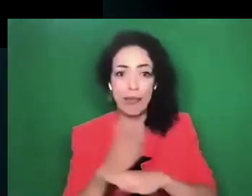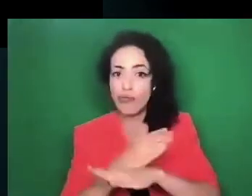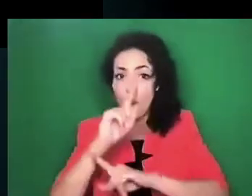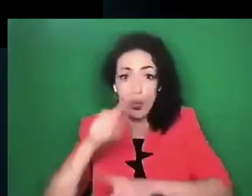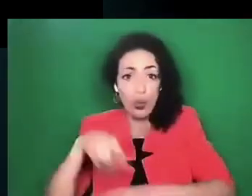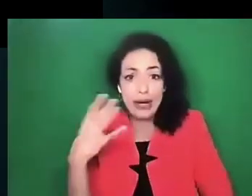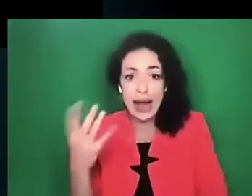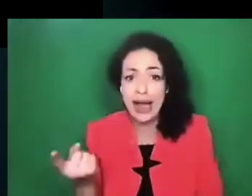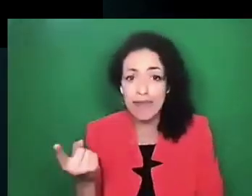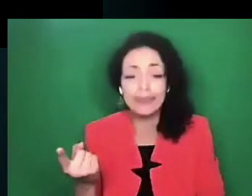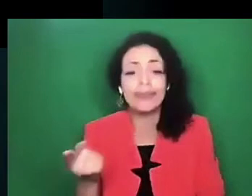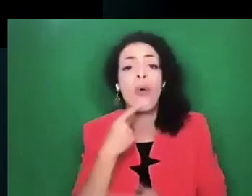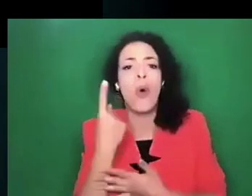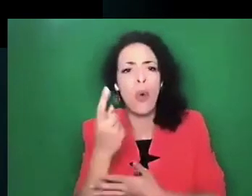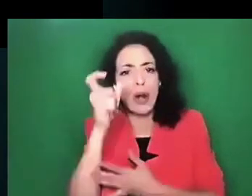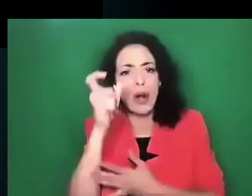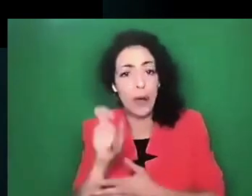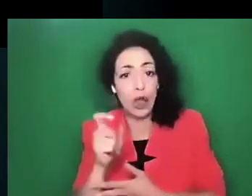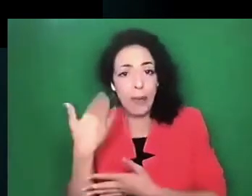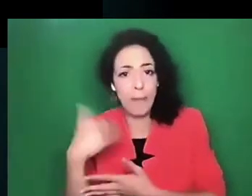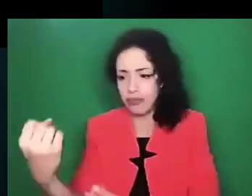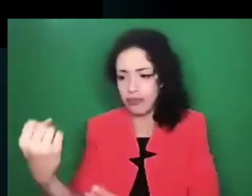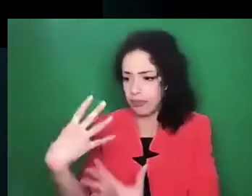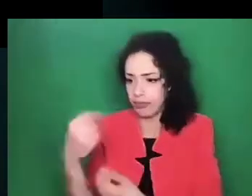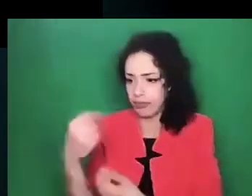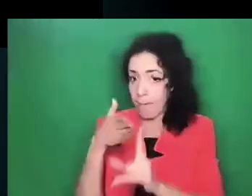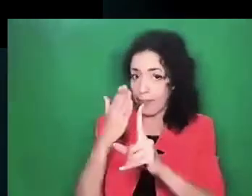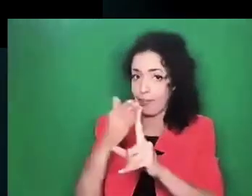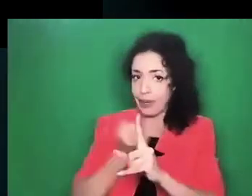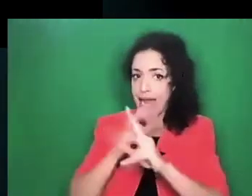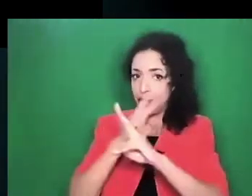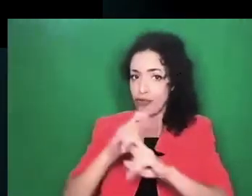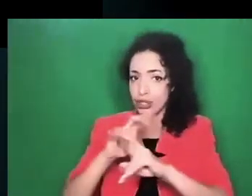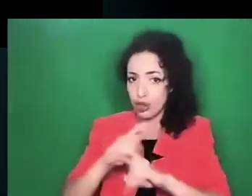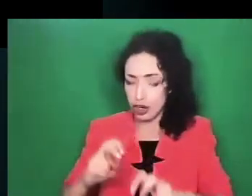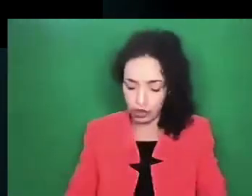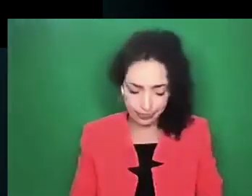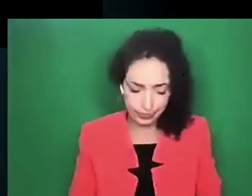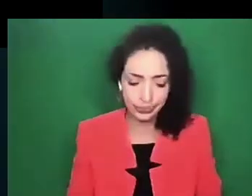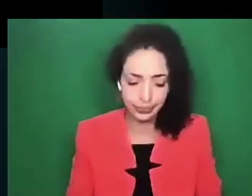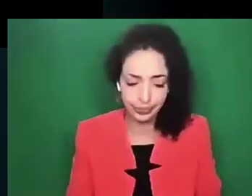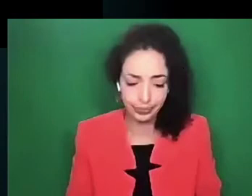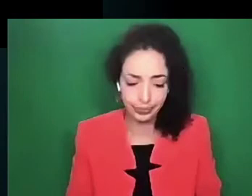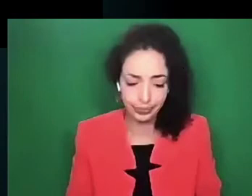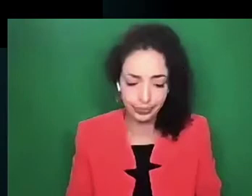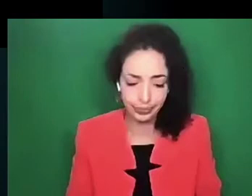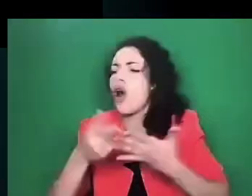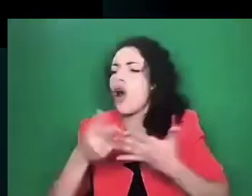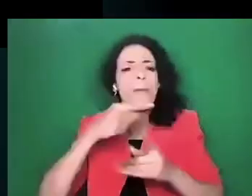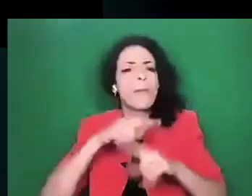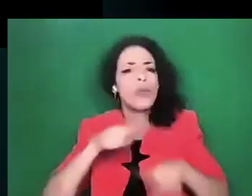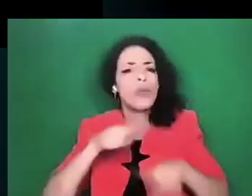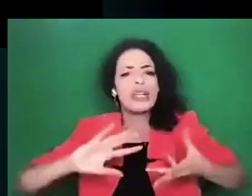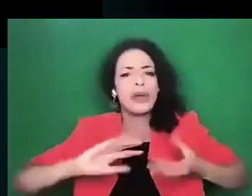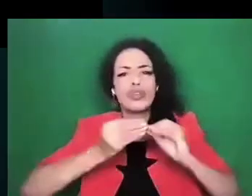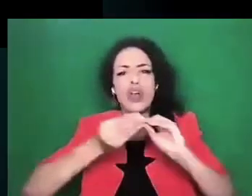research. Another reason was a new class of music production, cinema, dance, and theater pioneers that were